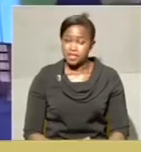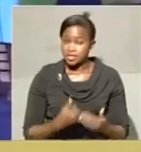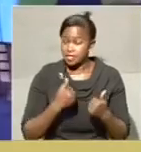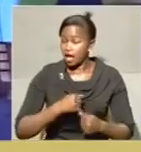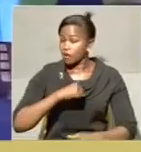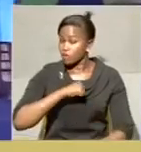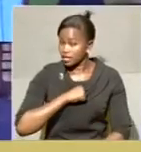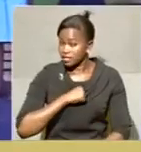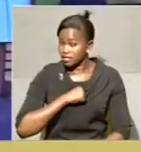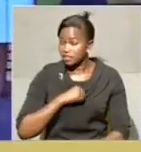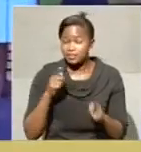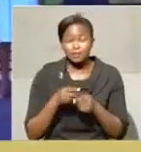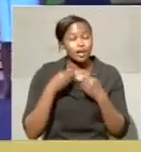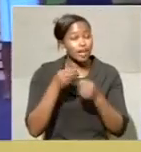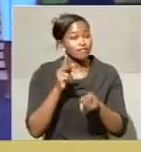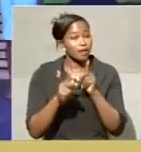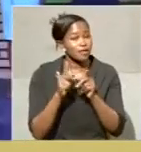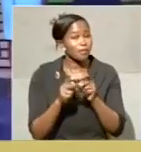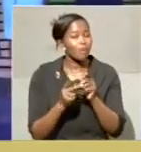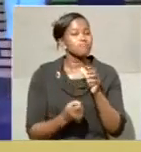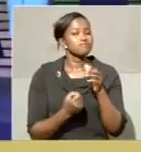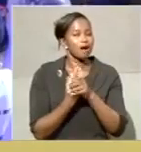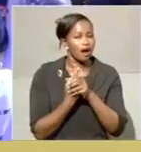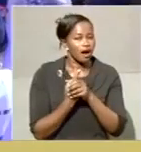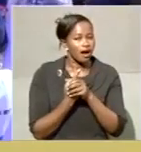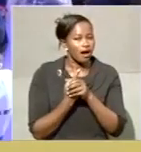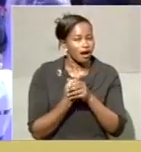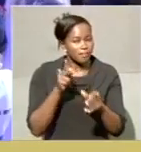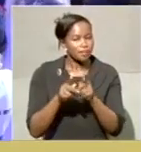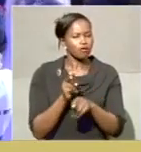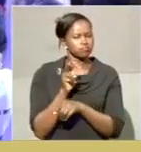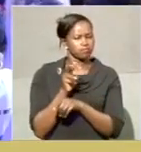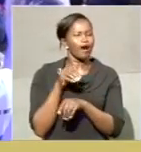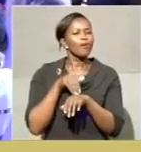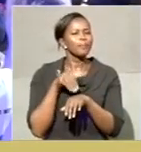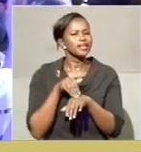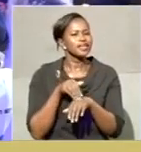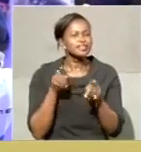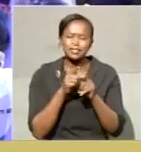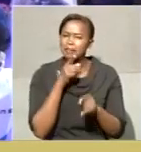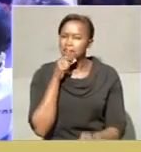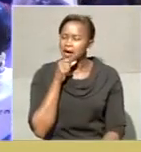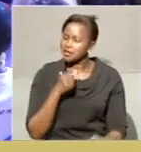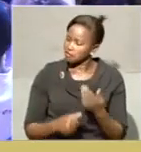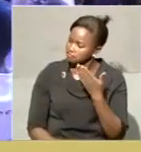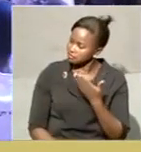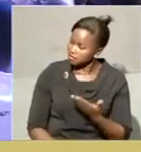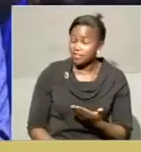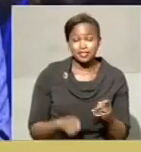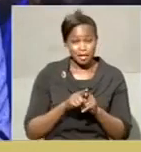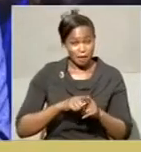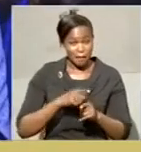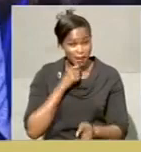Weddings give revelers the chance to make fashion statements, and here, the man of the moment, precisely the